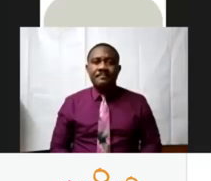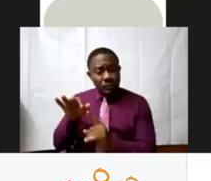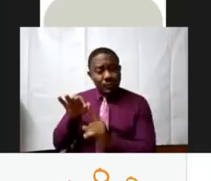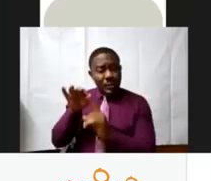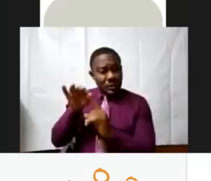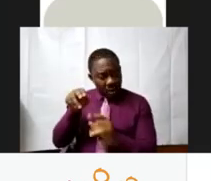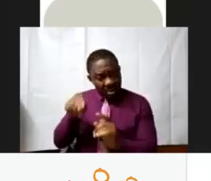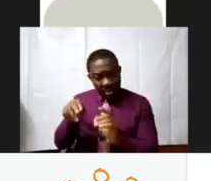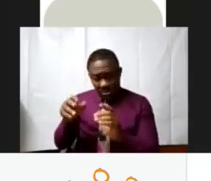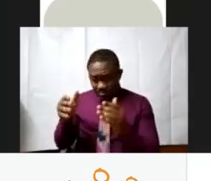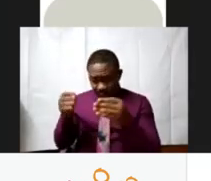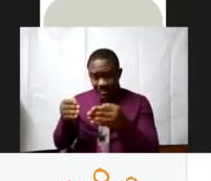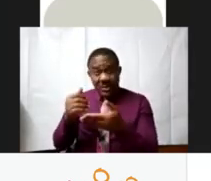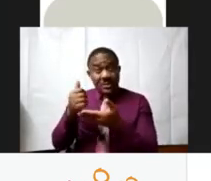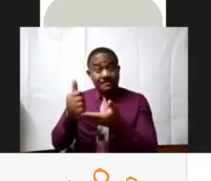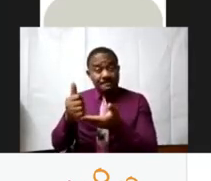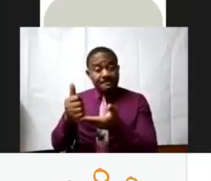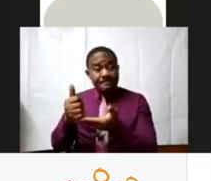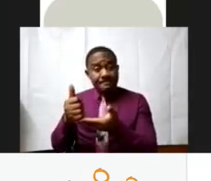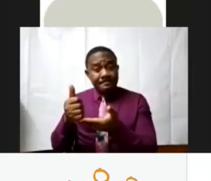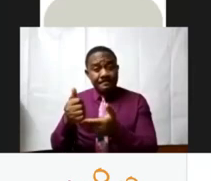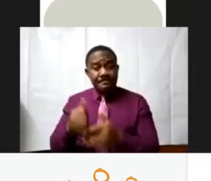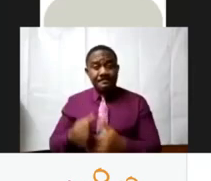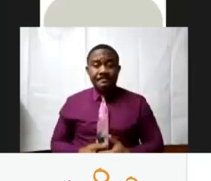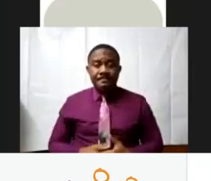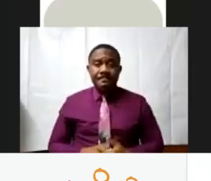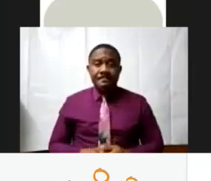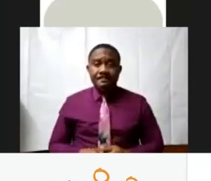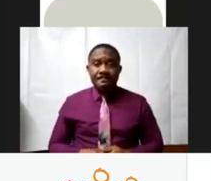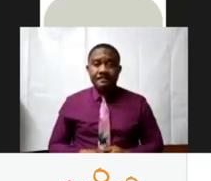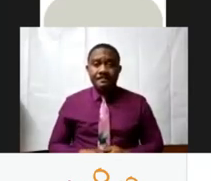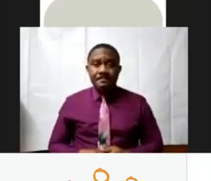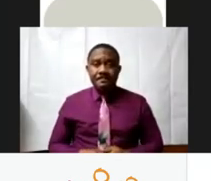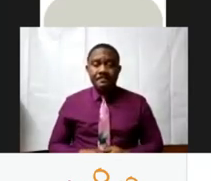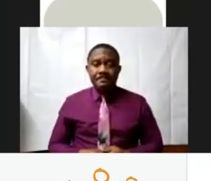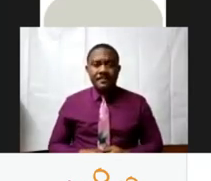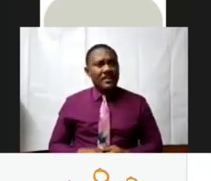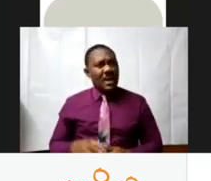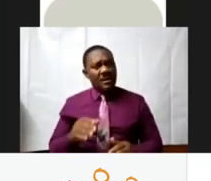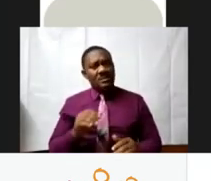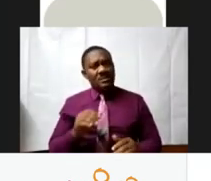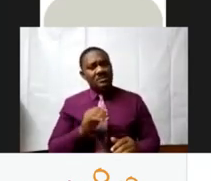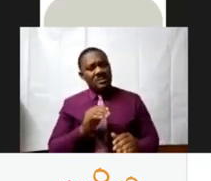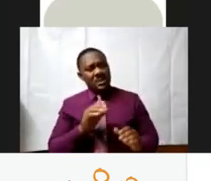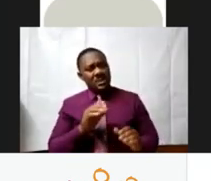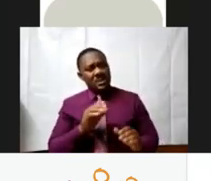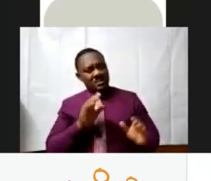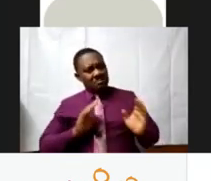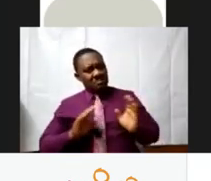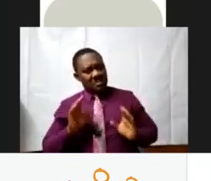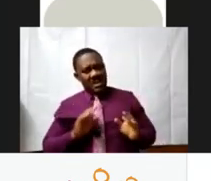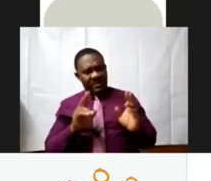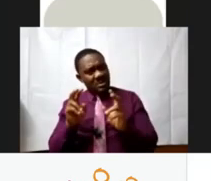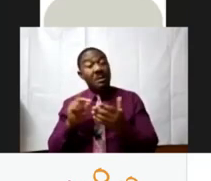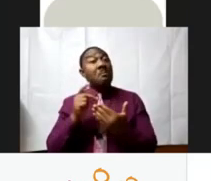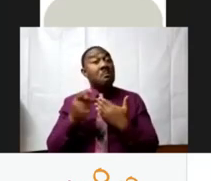autism struggle with is behavior issues. So the program have to address the language issues as well as the behavior